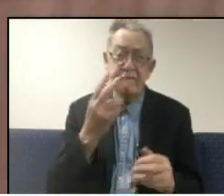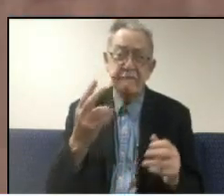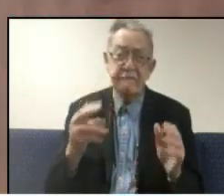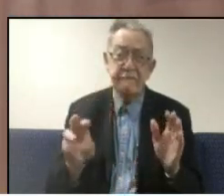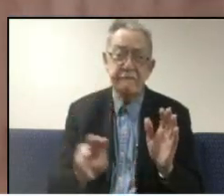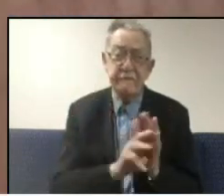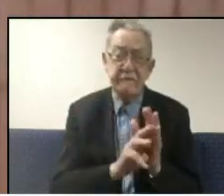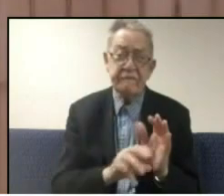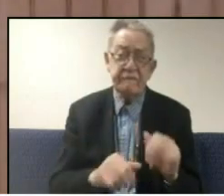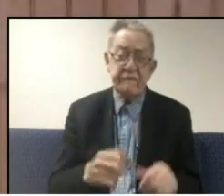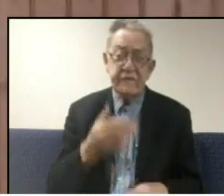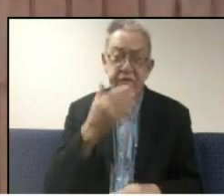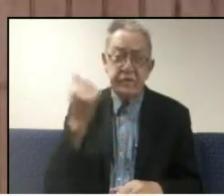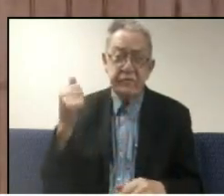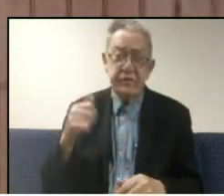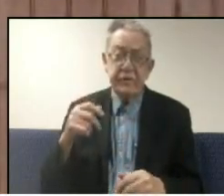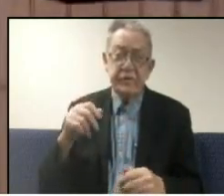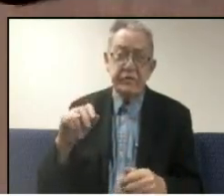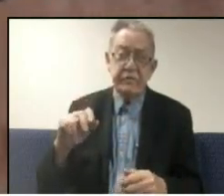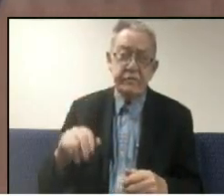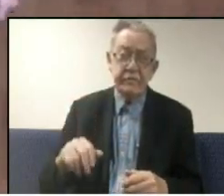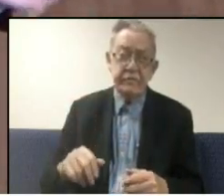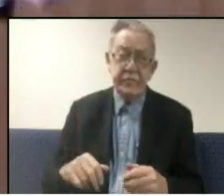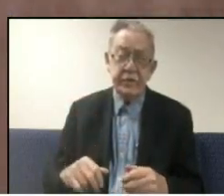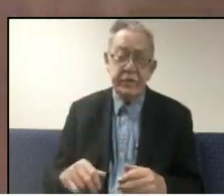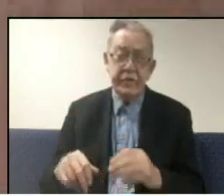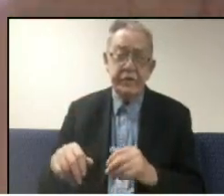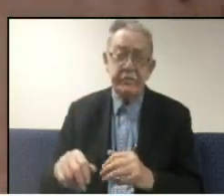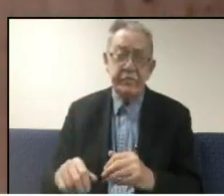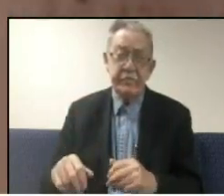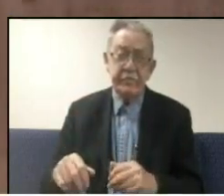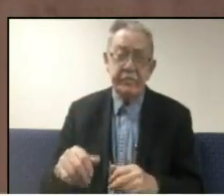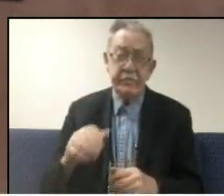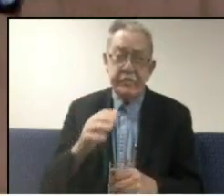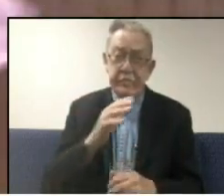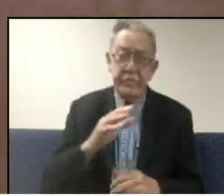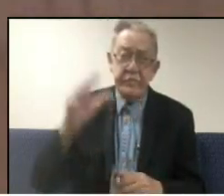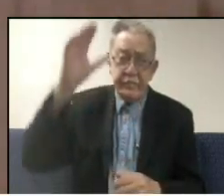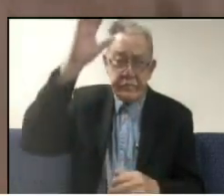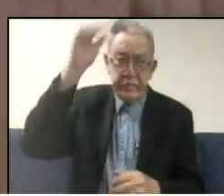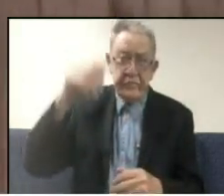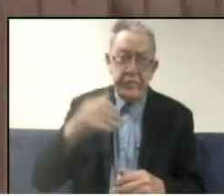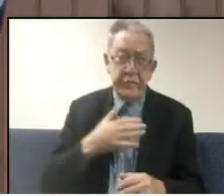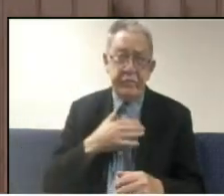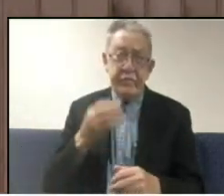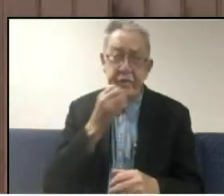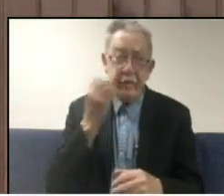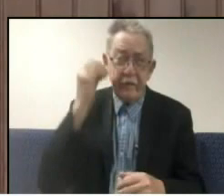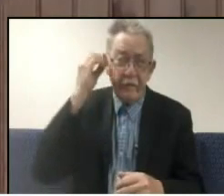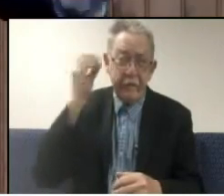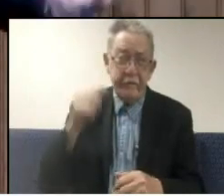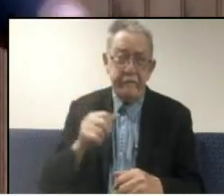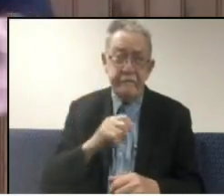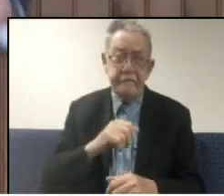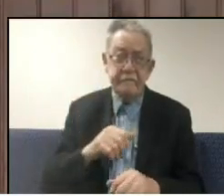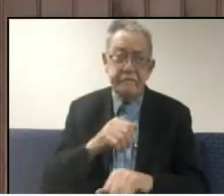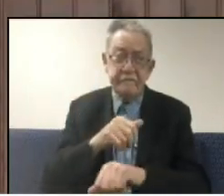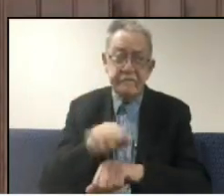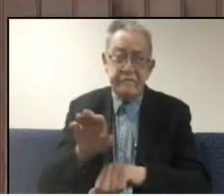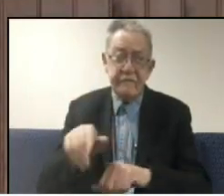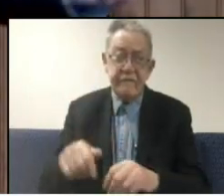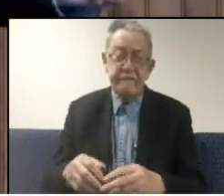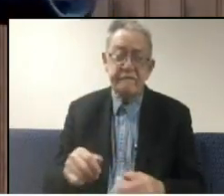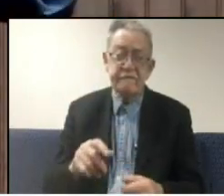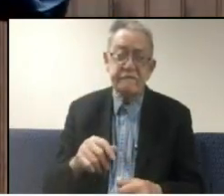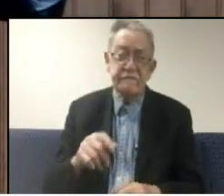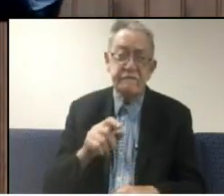better parent in my home? Am I to be a better worker at my church? Lord, send me and show me. Let me spend time with you. Let me